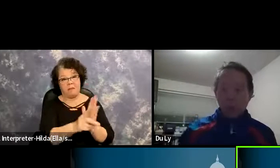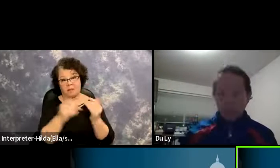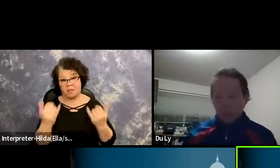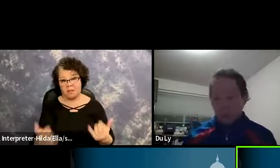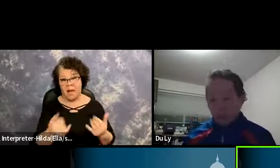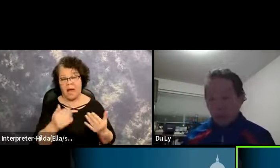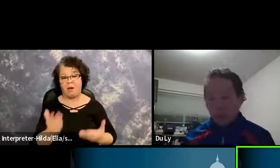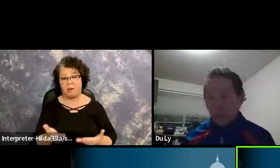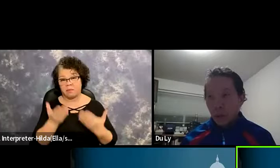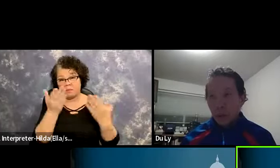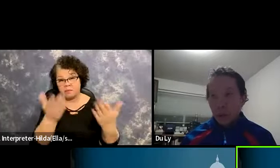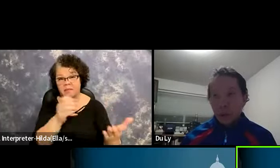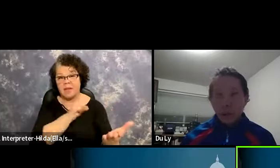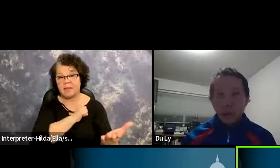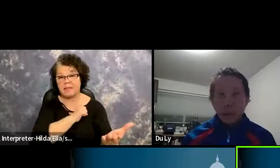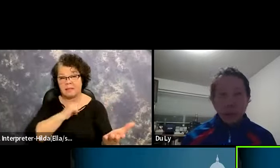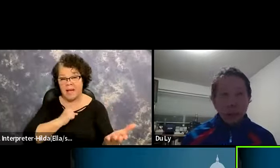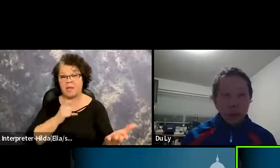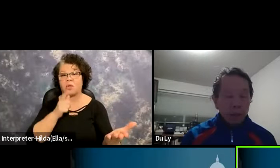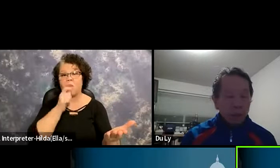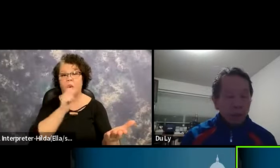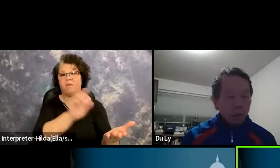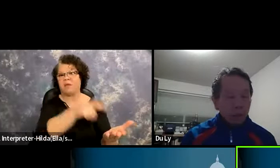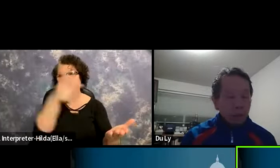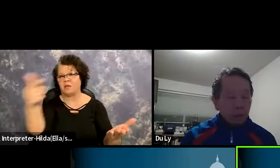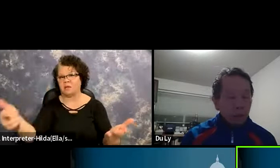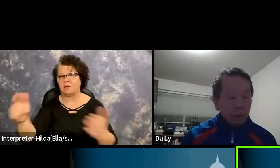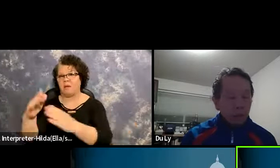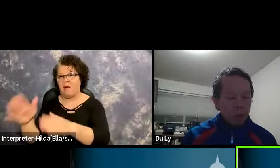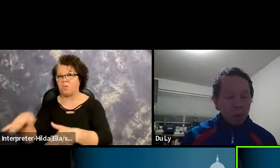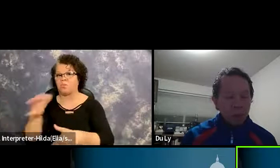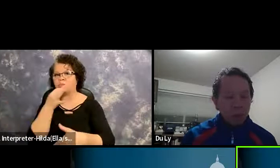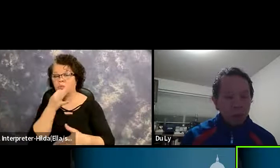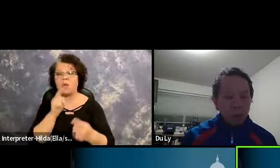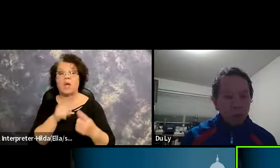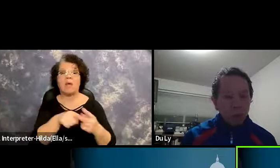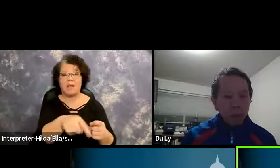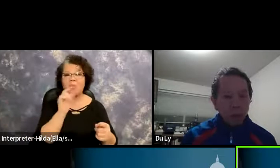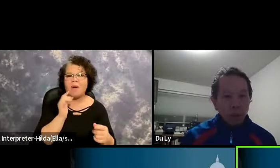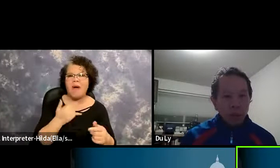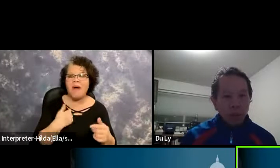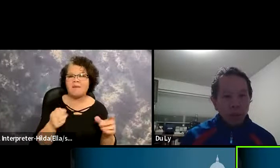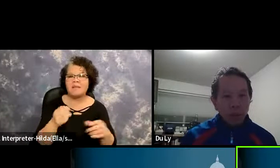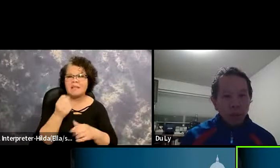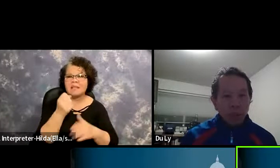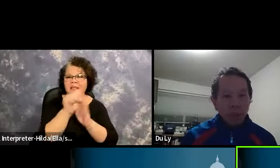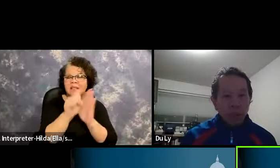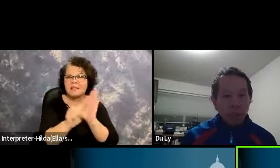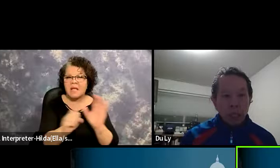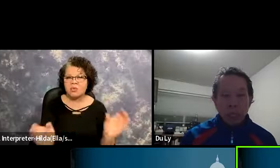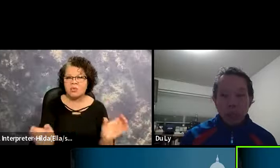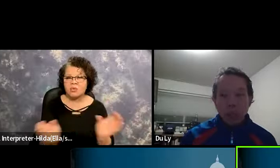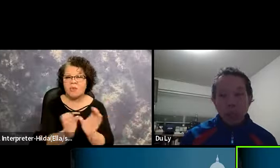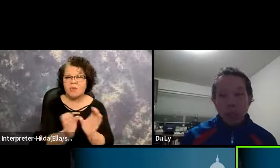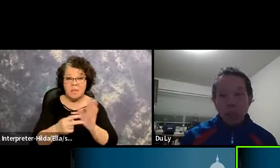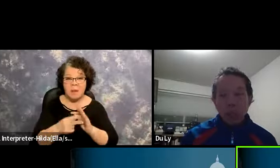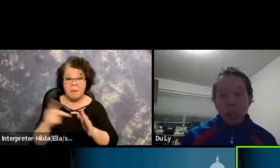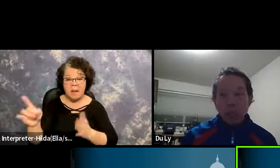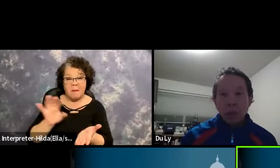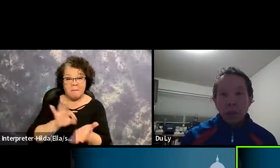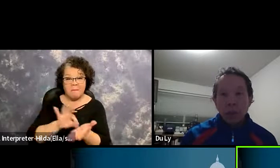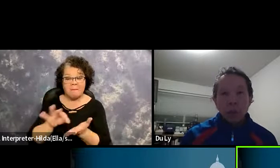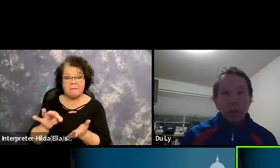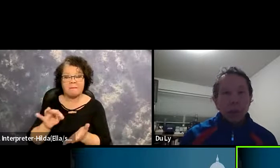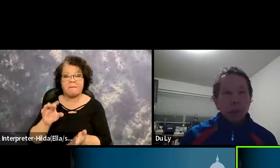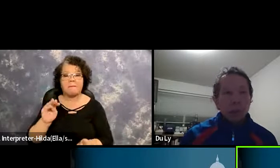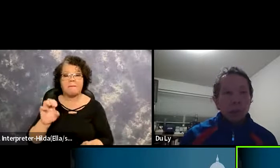floor soon, this will have for the first time a state certification so that we can have Medicaid coverage for this literally